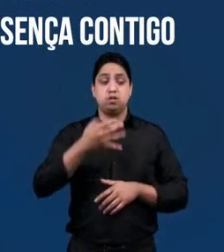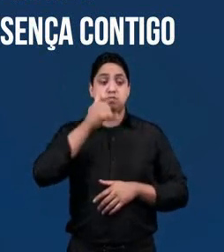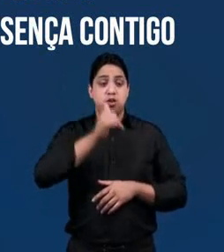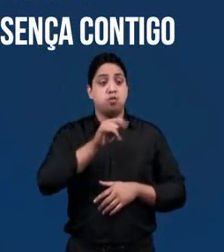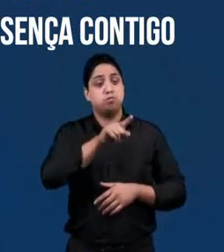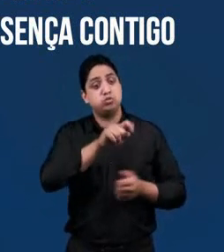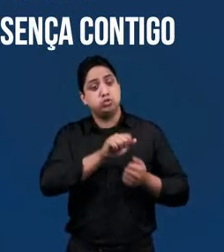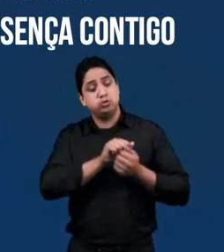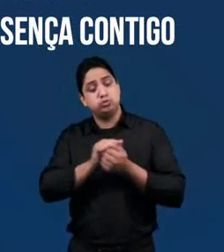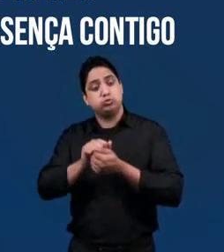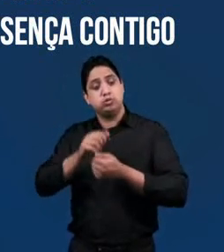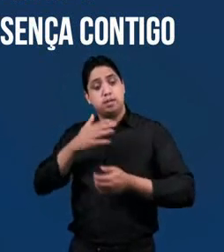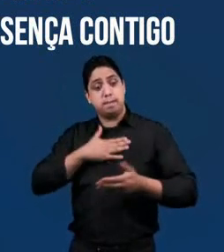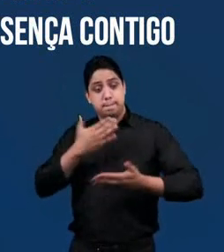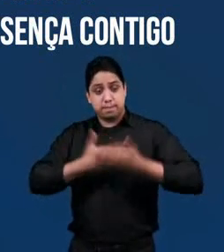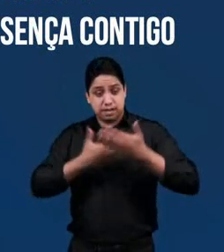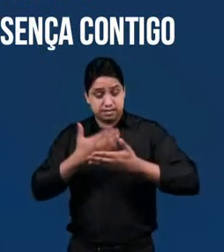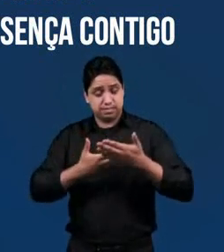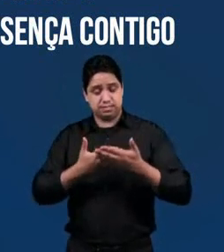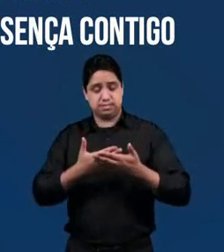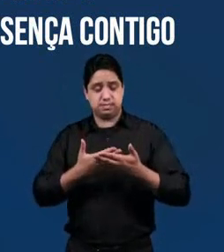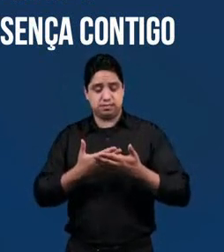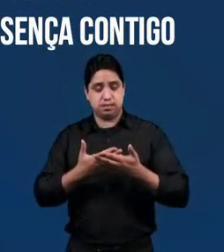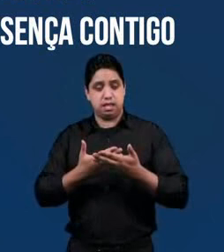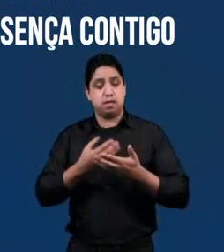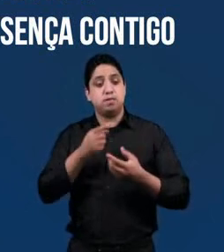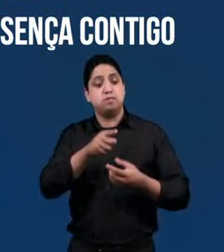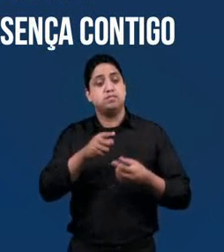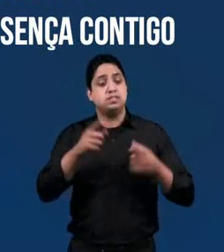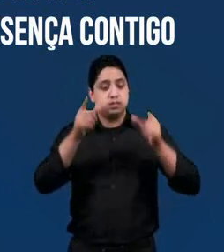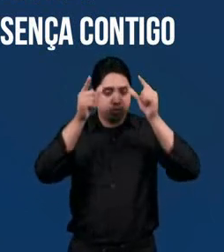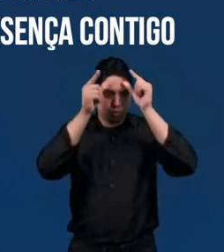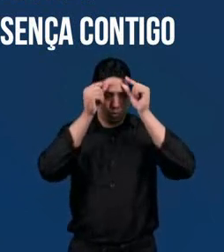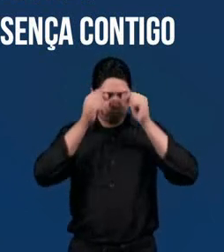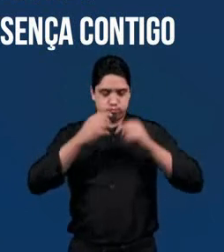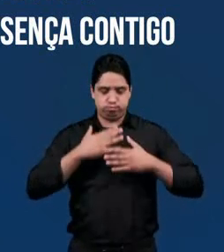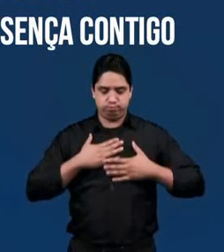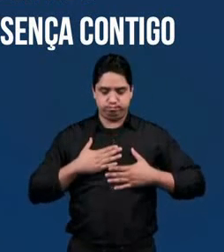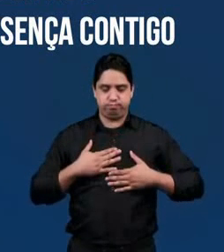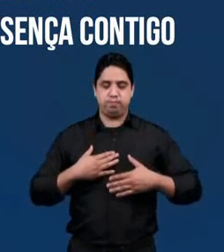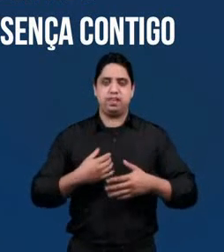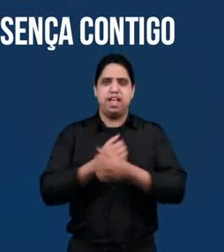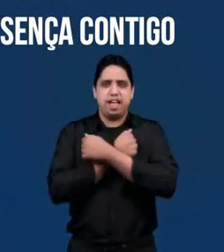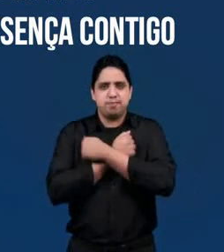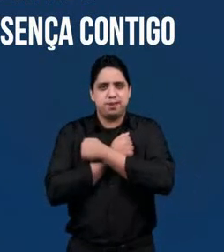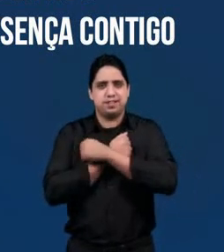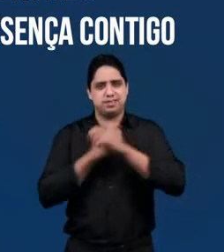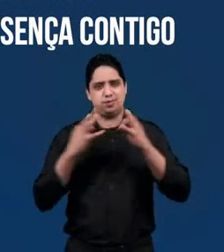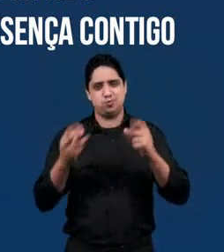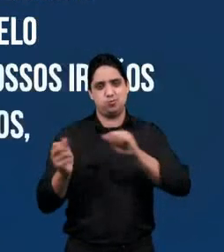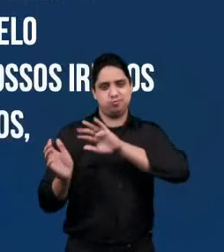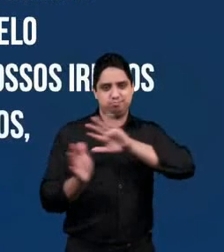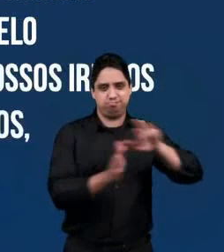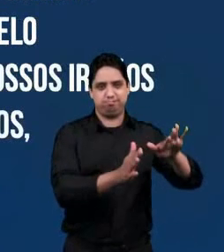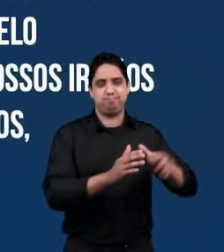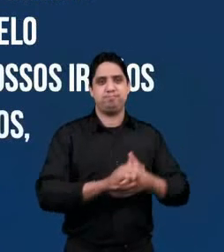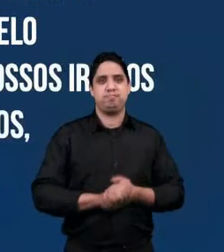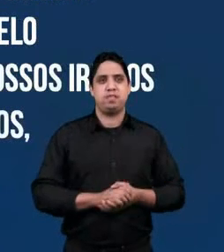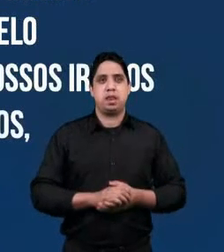Exodus 33:14. And He said, "My presence will go with you and I will give you rest." A fraternal hug to